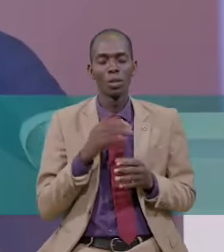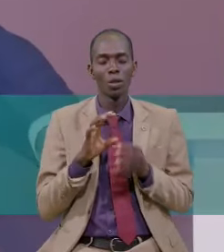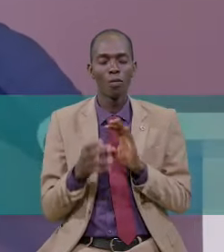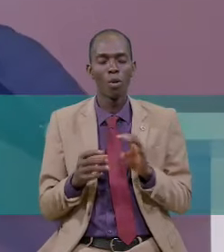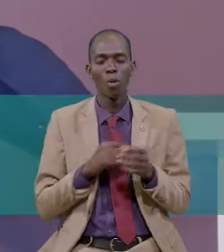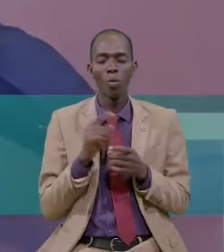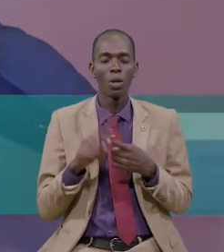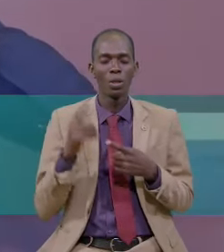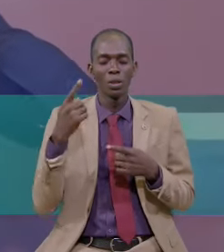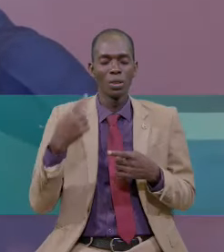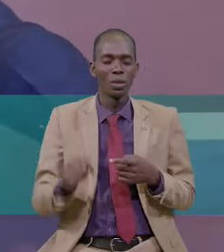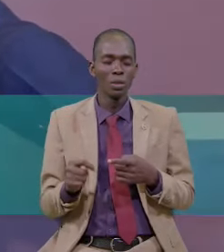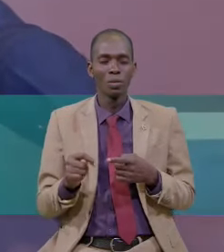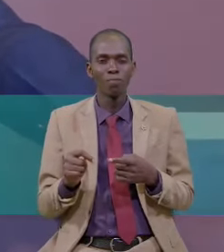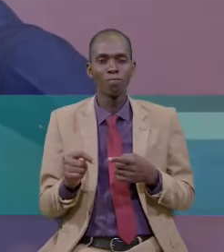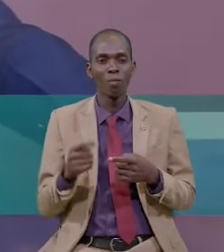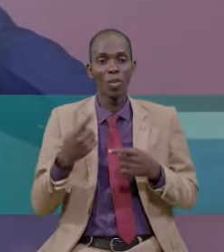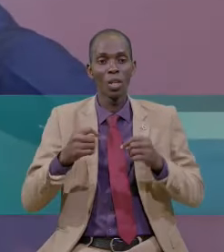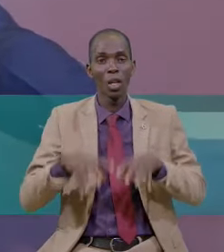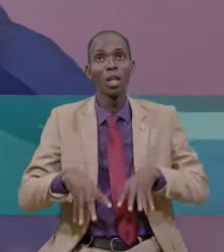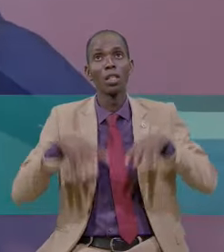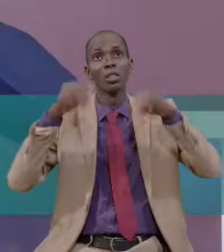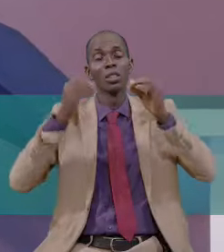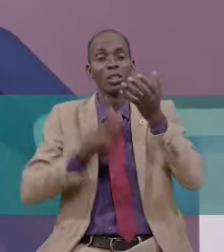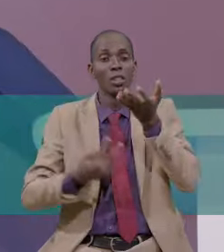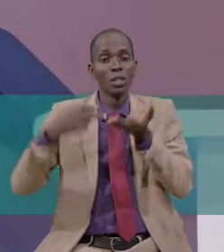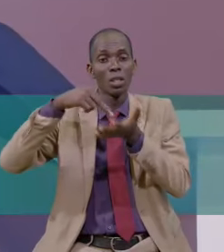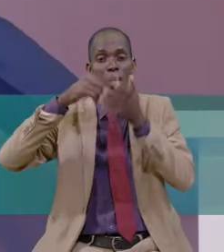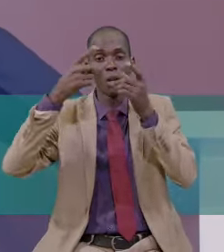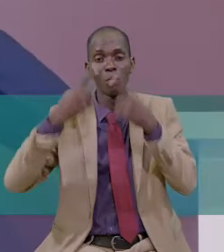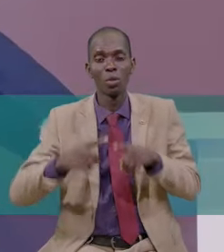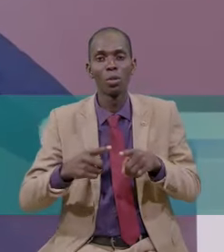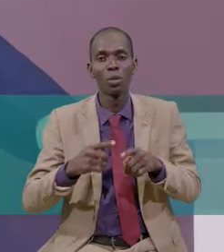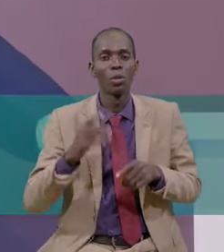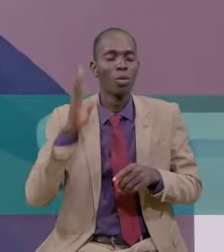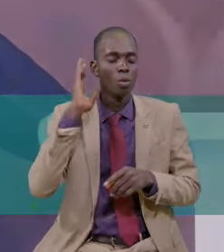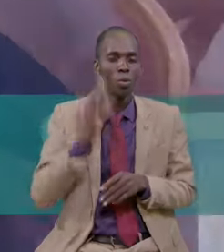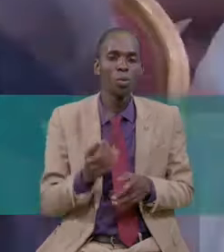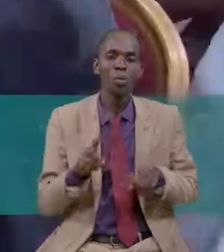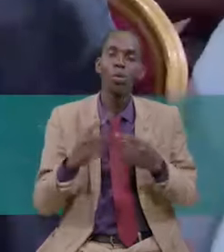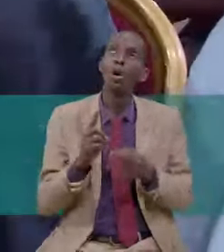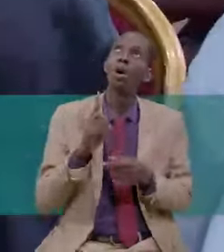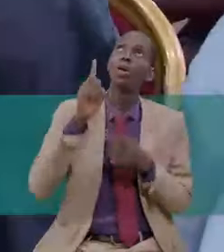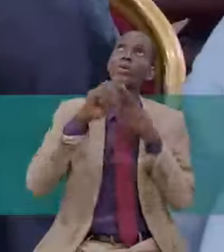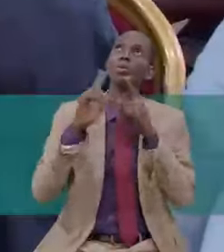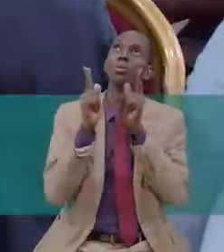rapture, the resurrection takes place, they will go up to meet the Lord in the